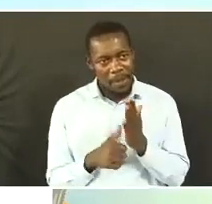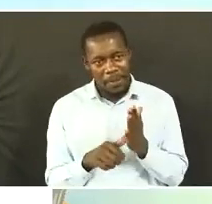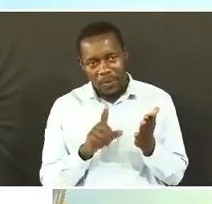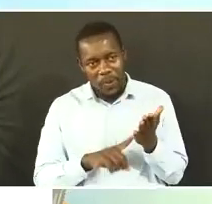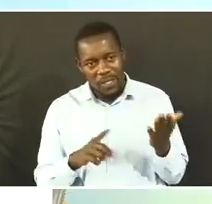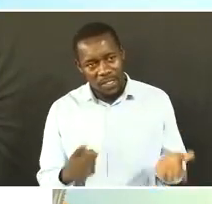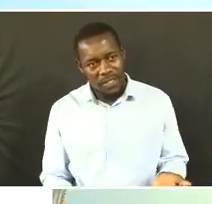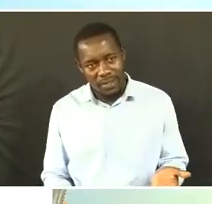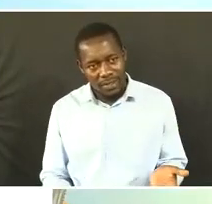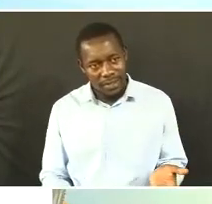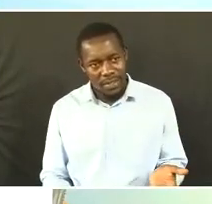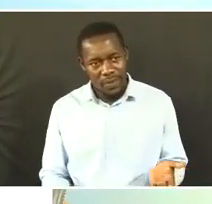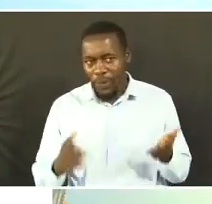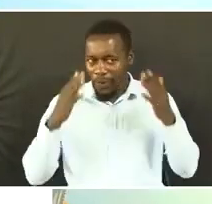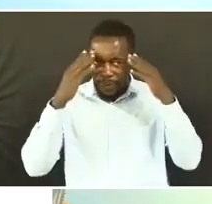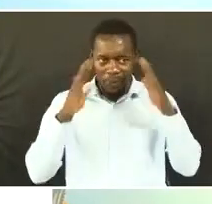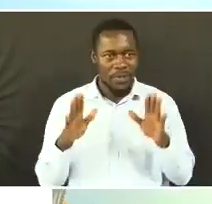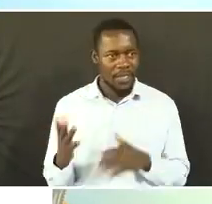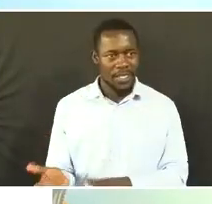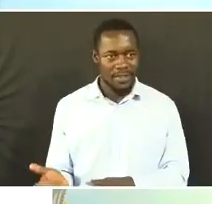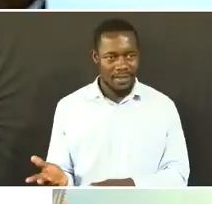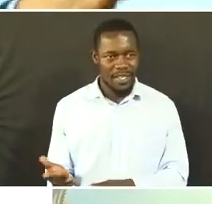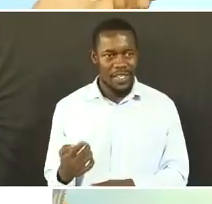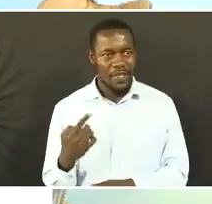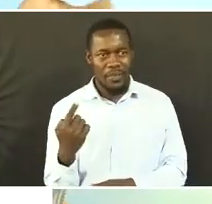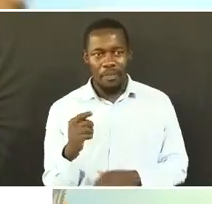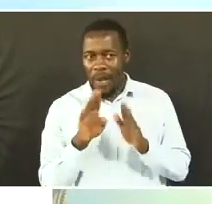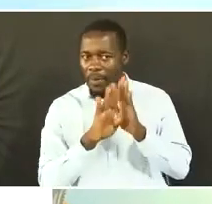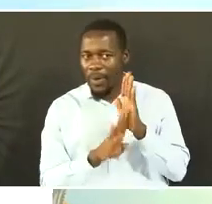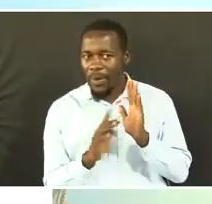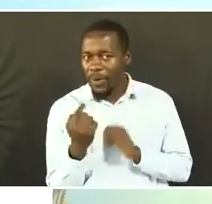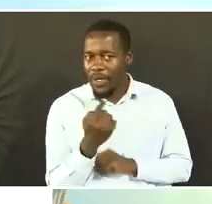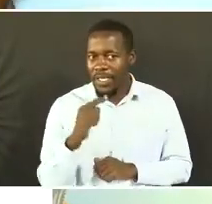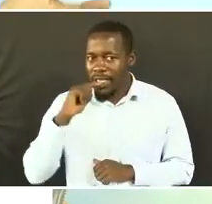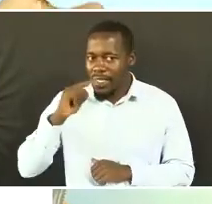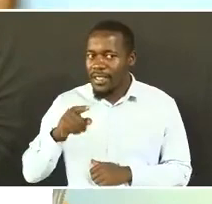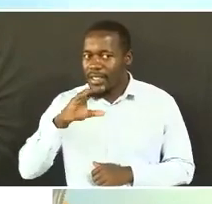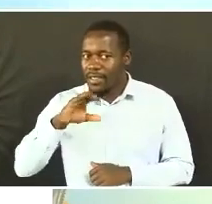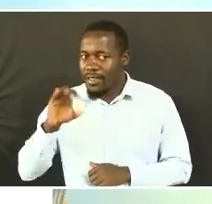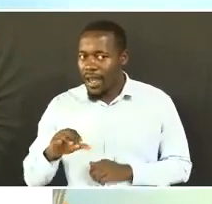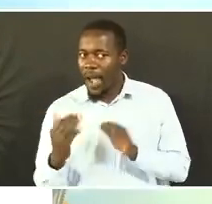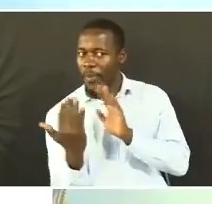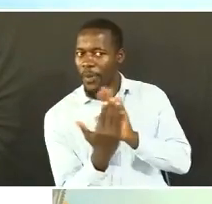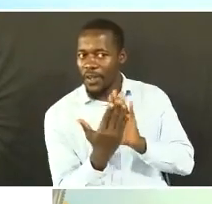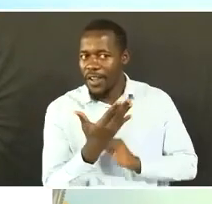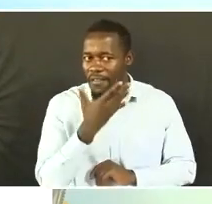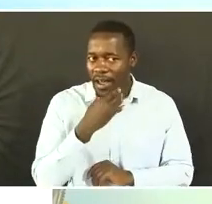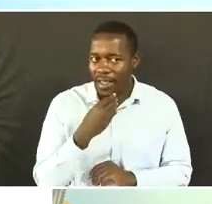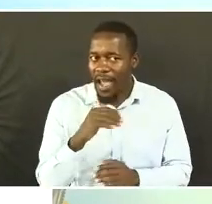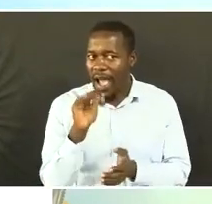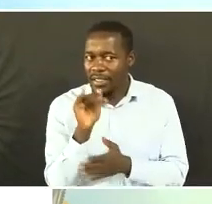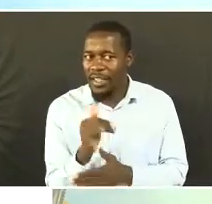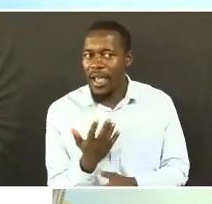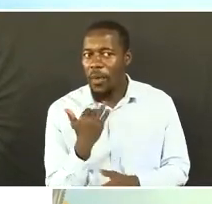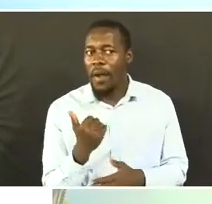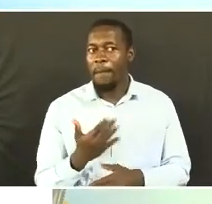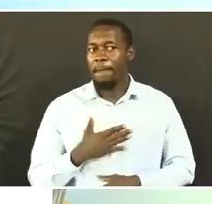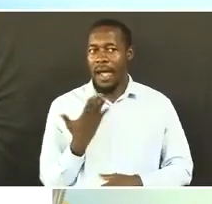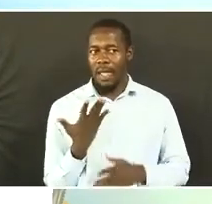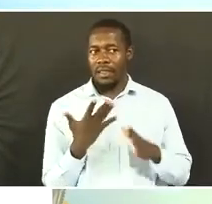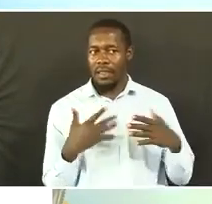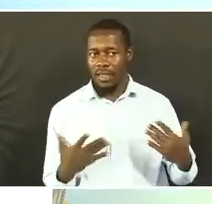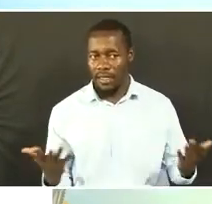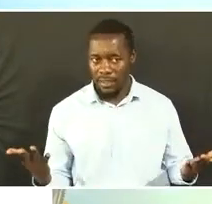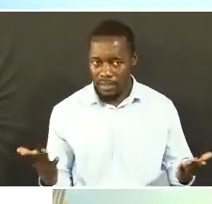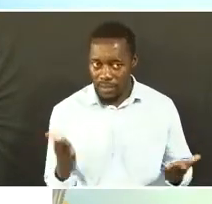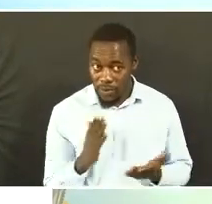child for whom you cannot take an account? You have done all that you can. You have lavished love. You have given good advice. You've taken them to